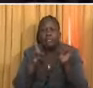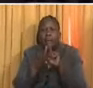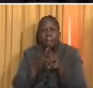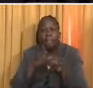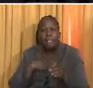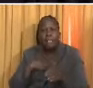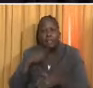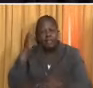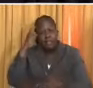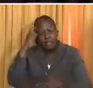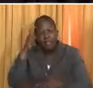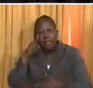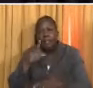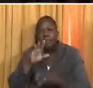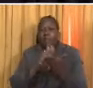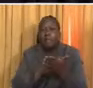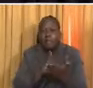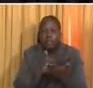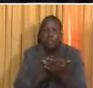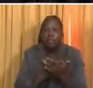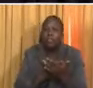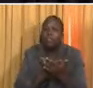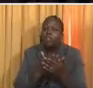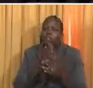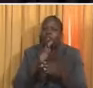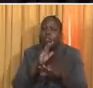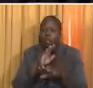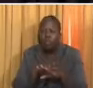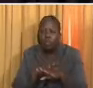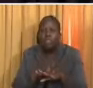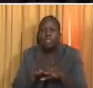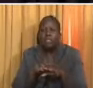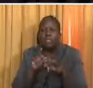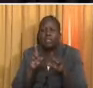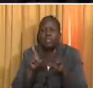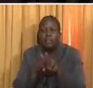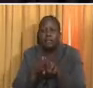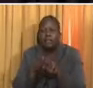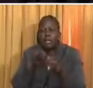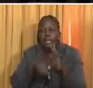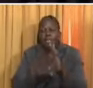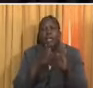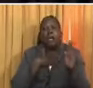the proposals were a dismemberment of the Constitution, are